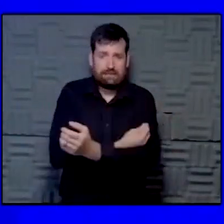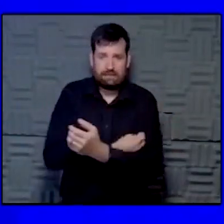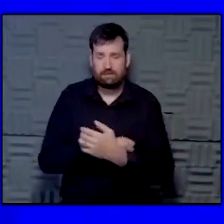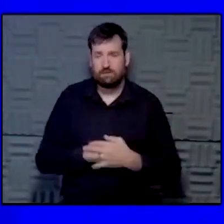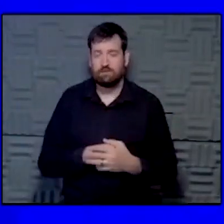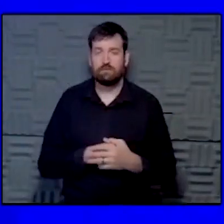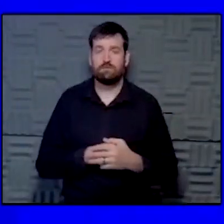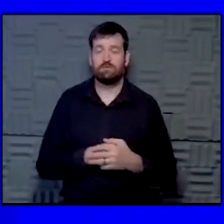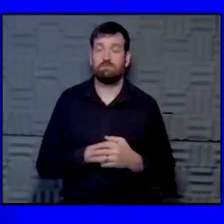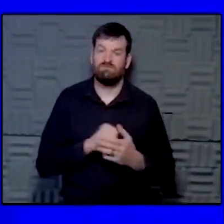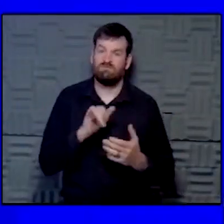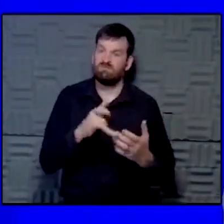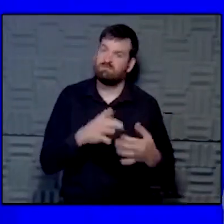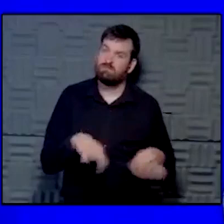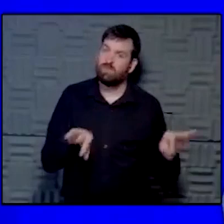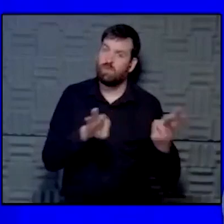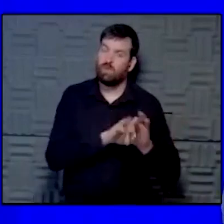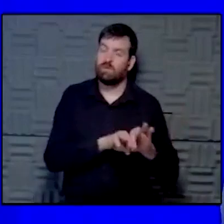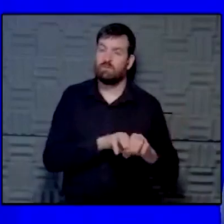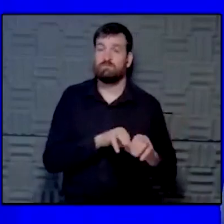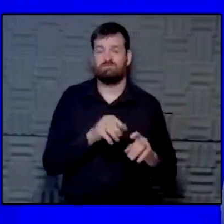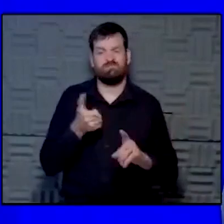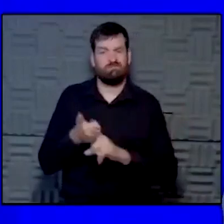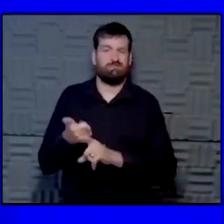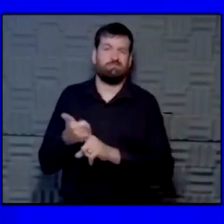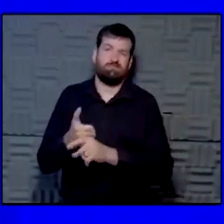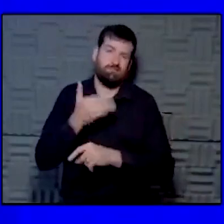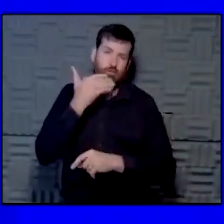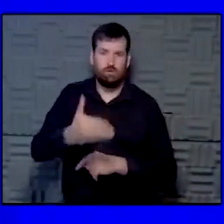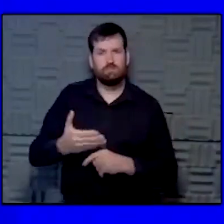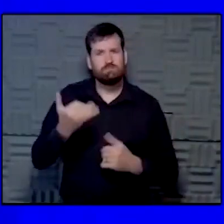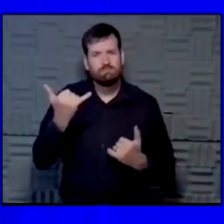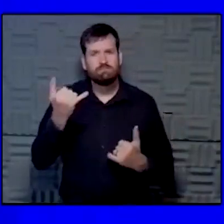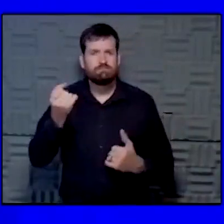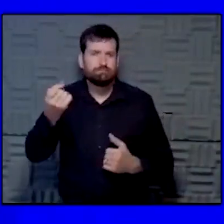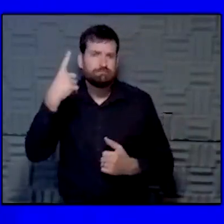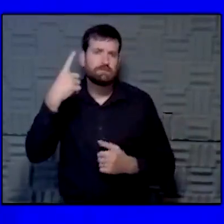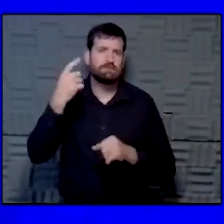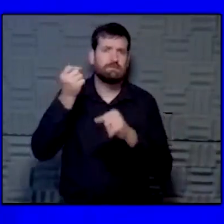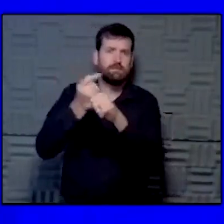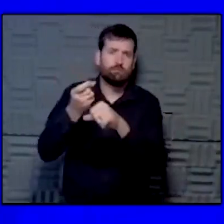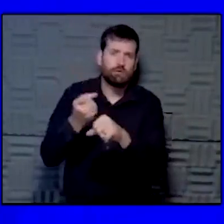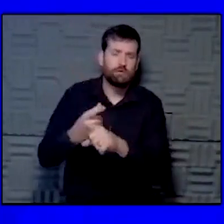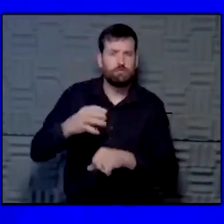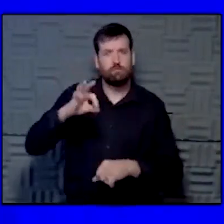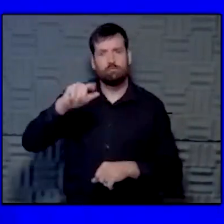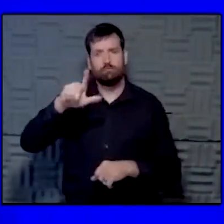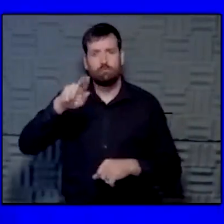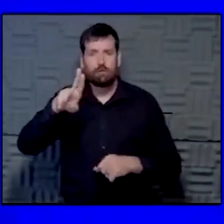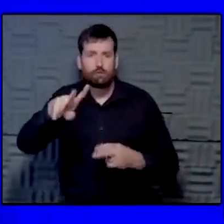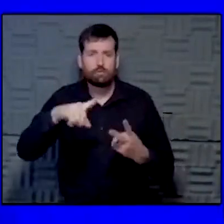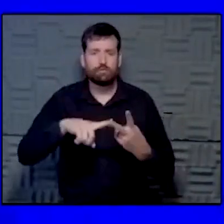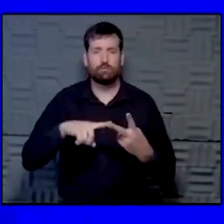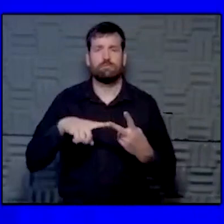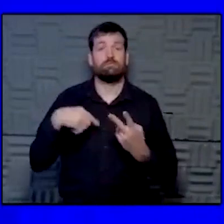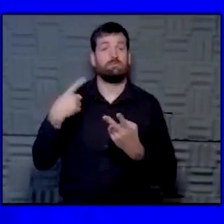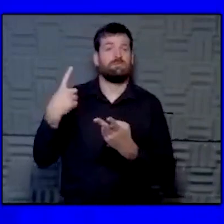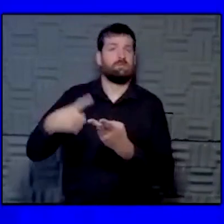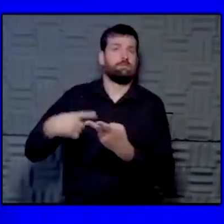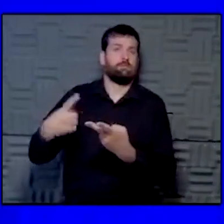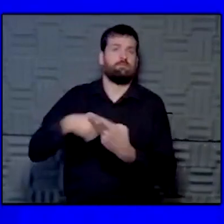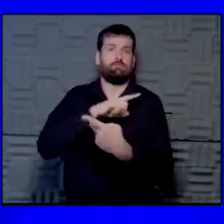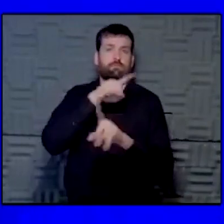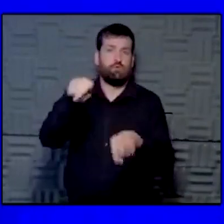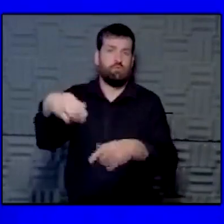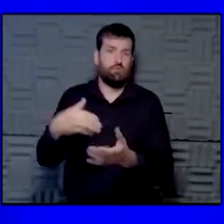those vaccines has been really important. They are very good about it now. They understand every year, the influenza vaccine. They understand sometimes when they go to